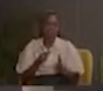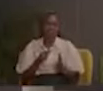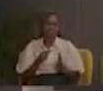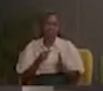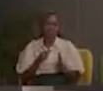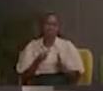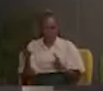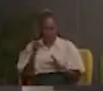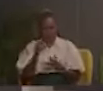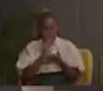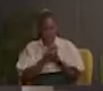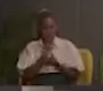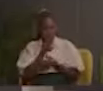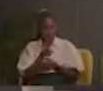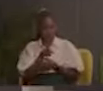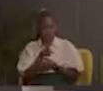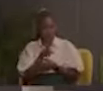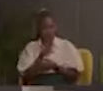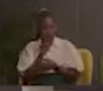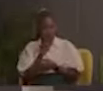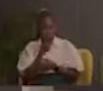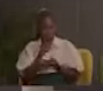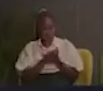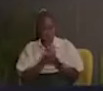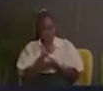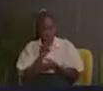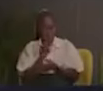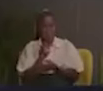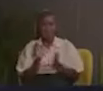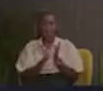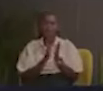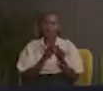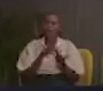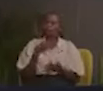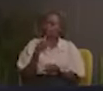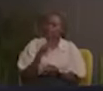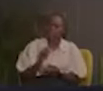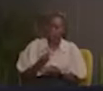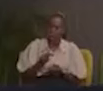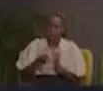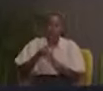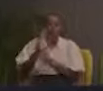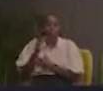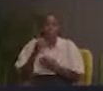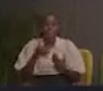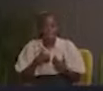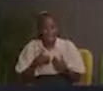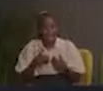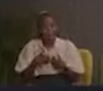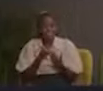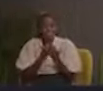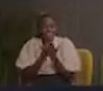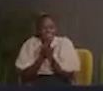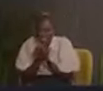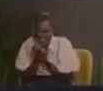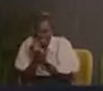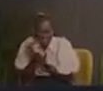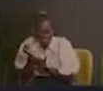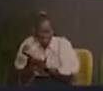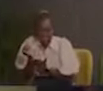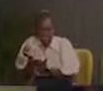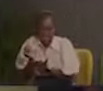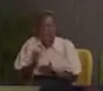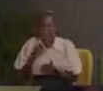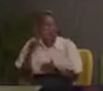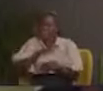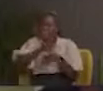Do you believe this? So the Bible tells us that God has integrity. And watch this. The